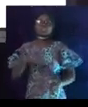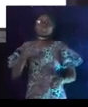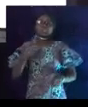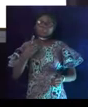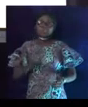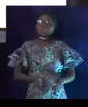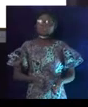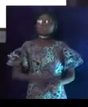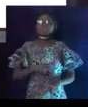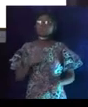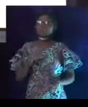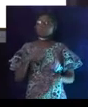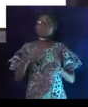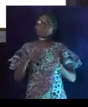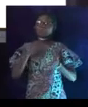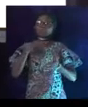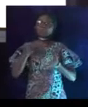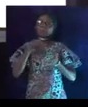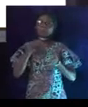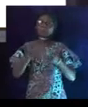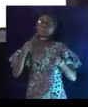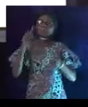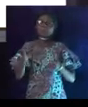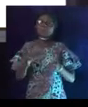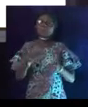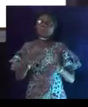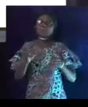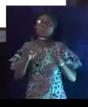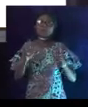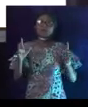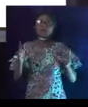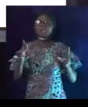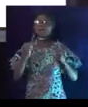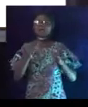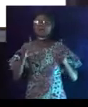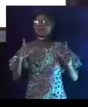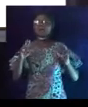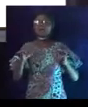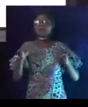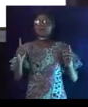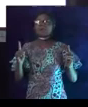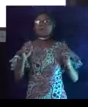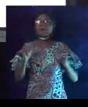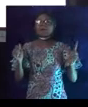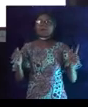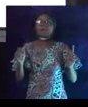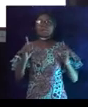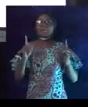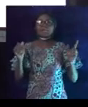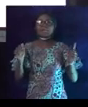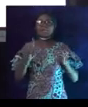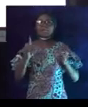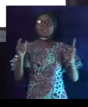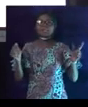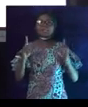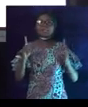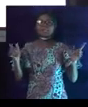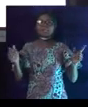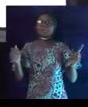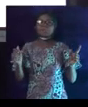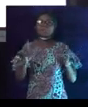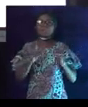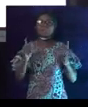use 9/5? Okay, when do I subtract 32? Okay, when do I add 32? No problem. You don't need to worry. All you need to do is sing. And